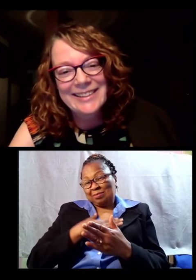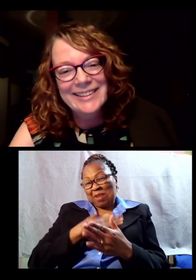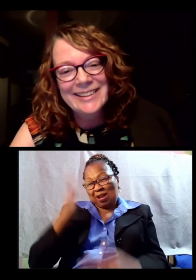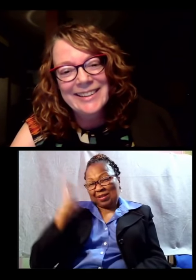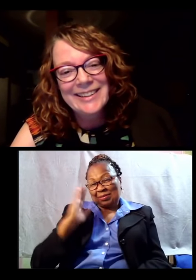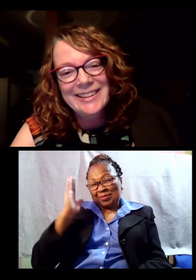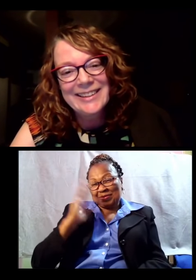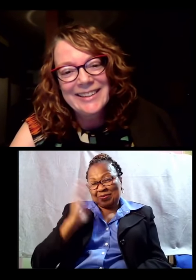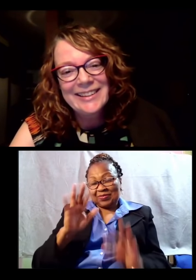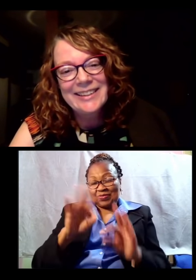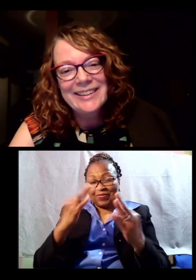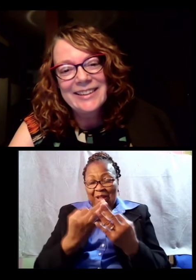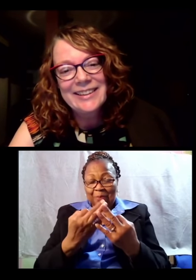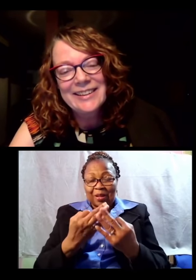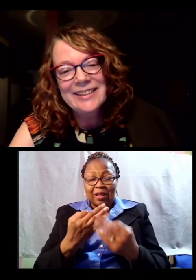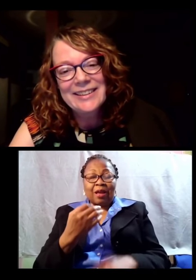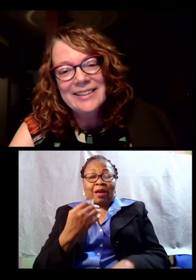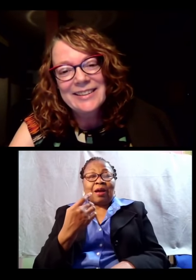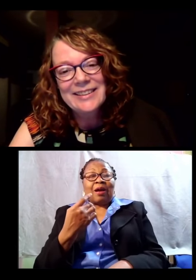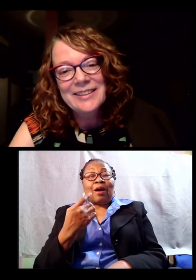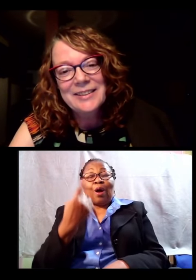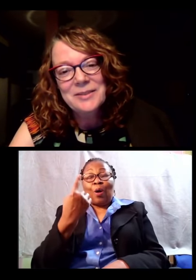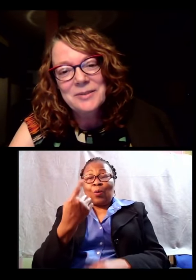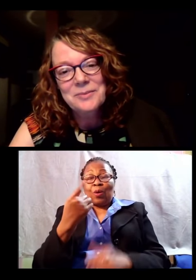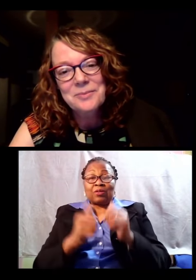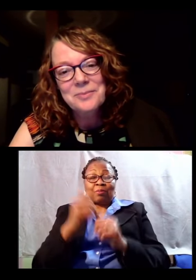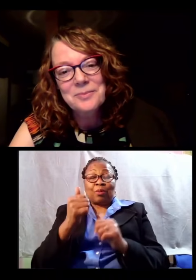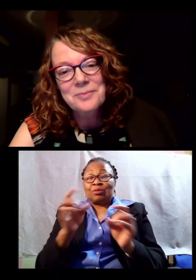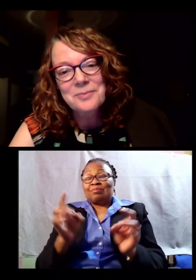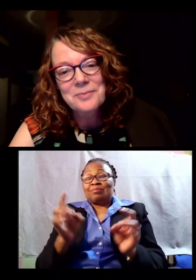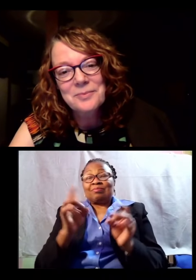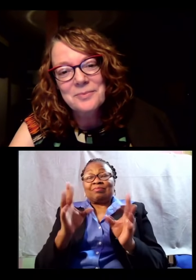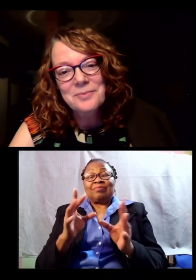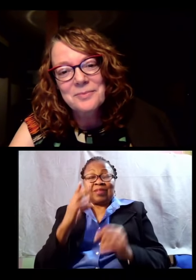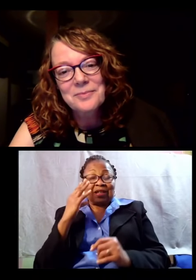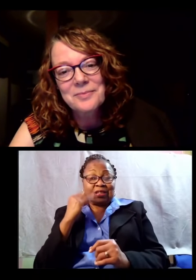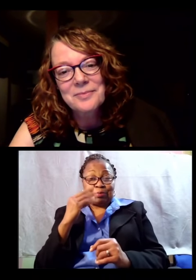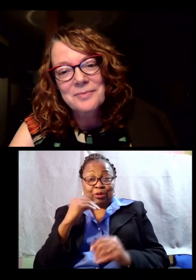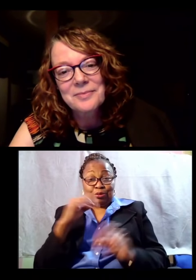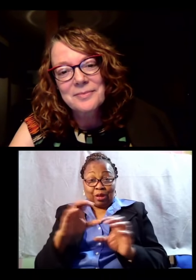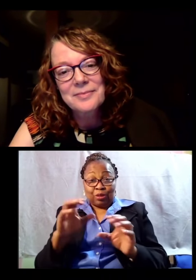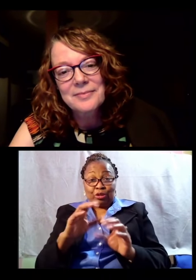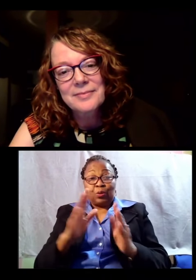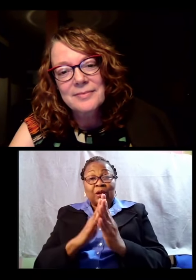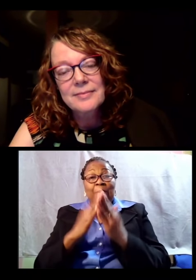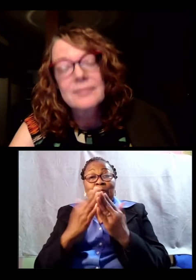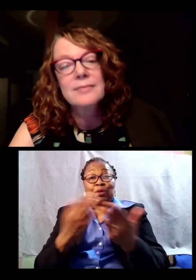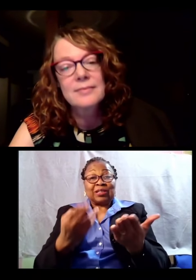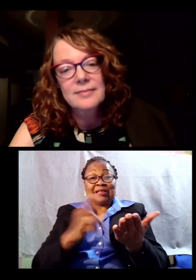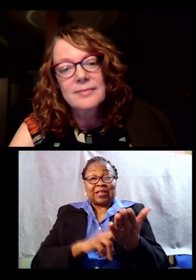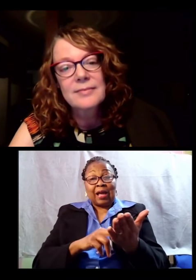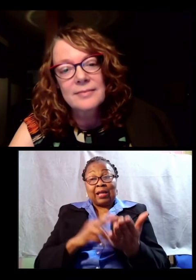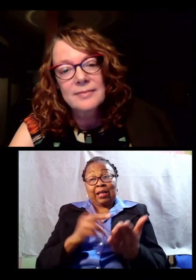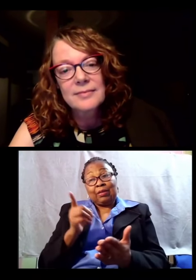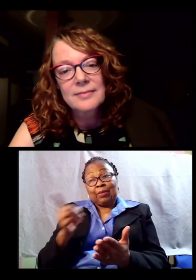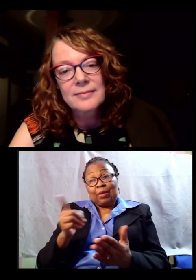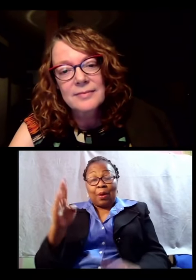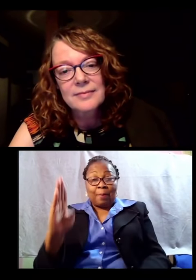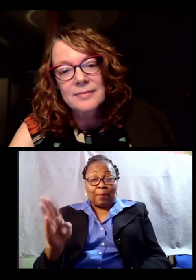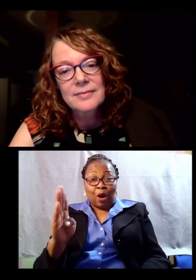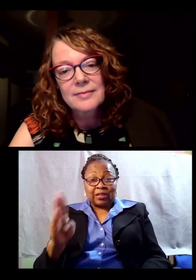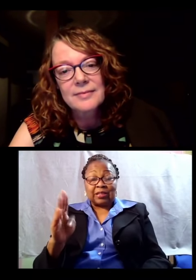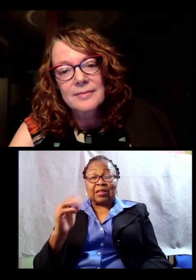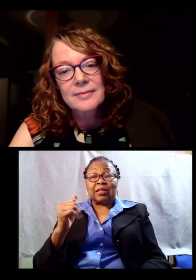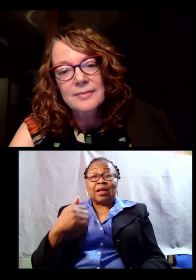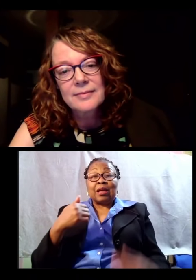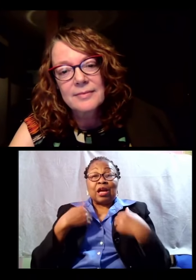One of the most hair-raising experiences of my life was I was doing a book signing in Boston, and a young woman came up and